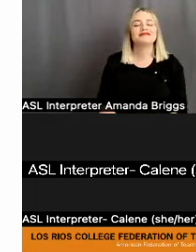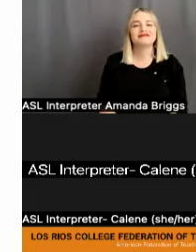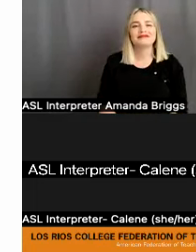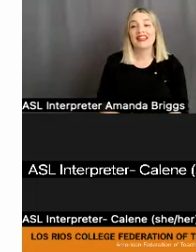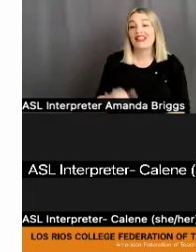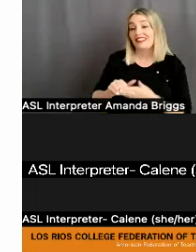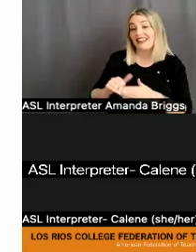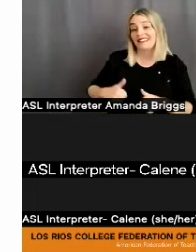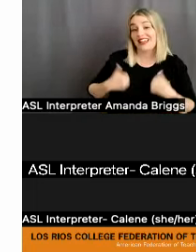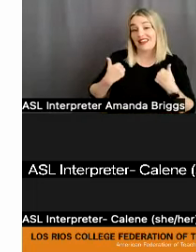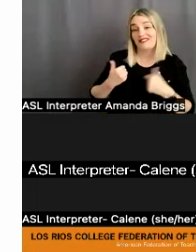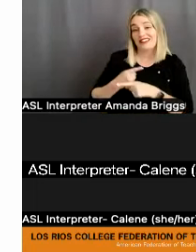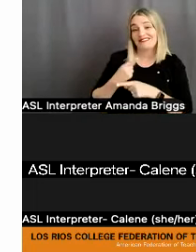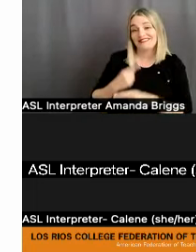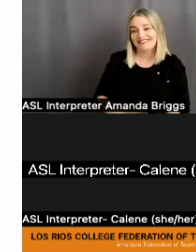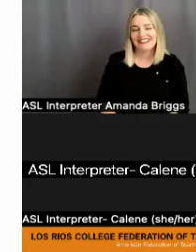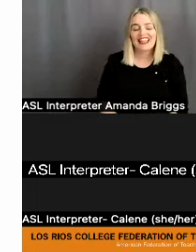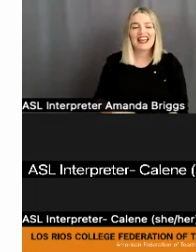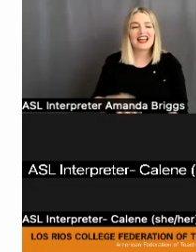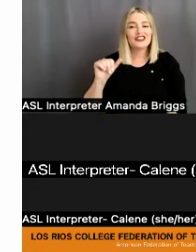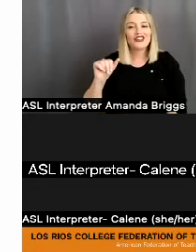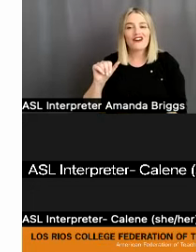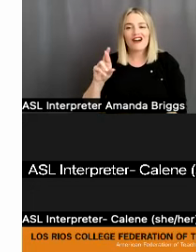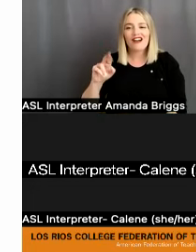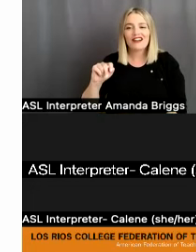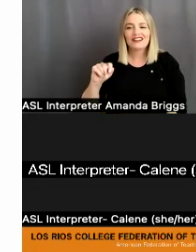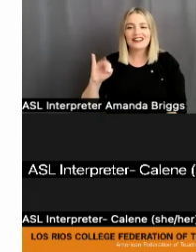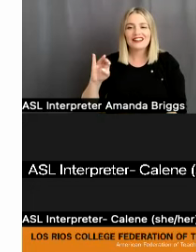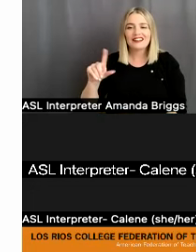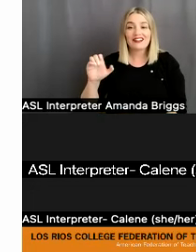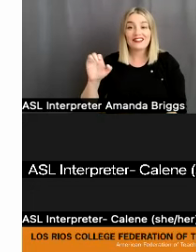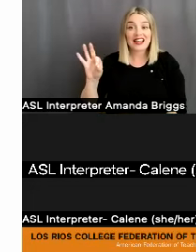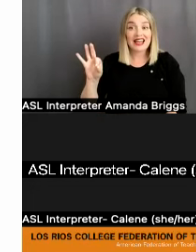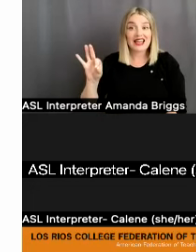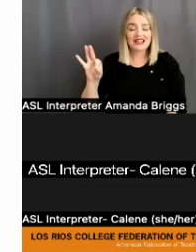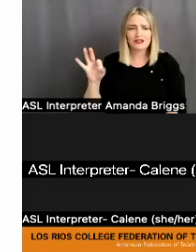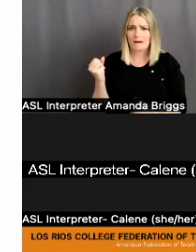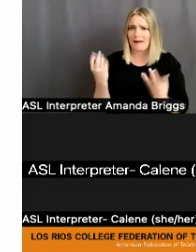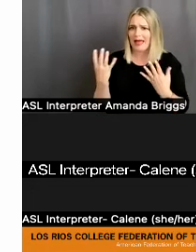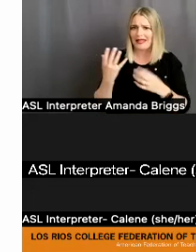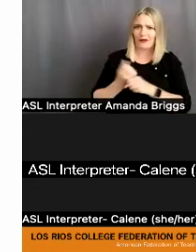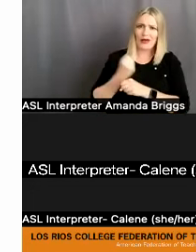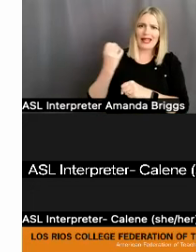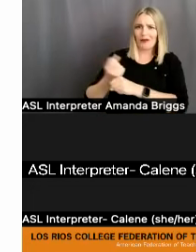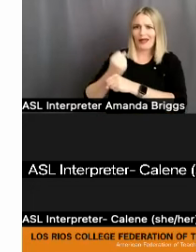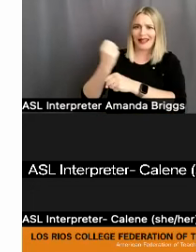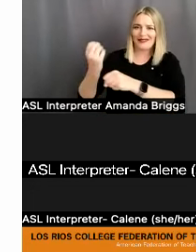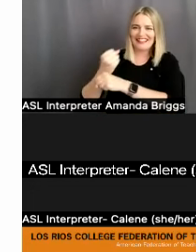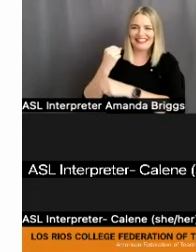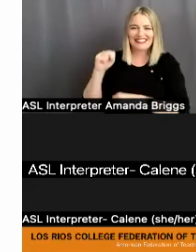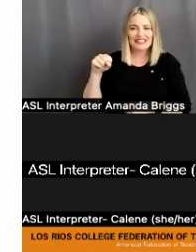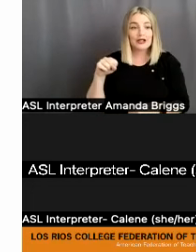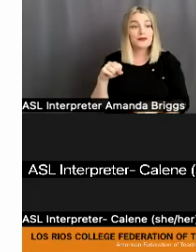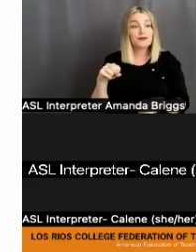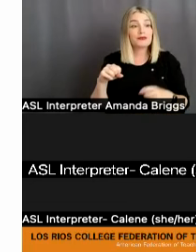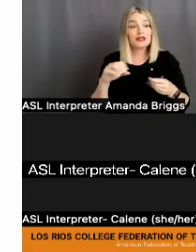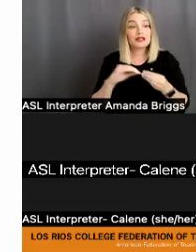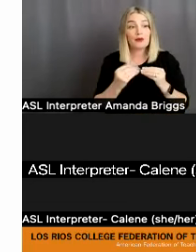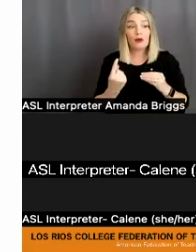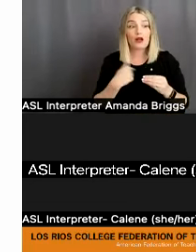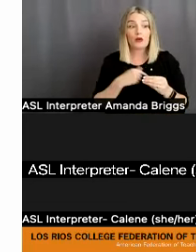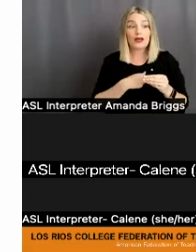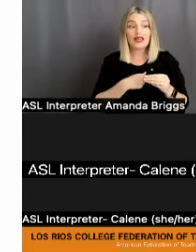right? So Article 9, we've made actually quite a bit of wins here. Number one, we've redefined